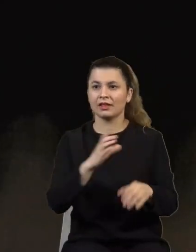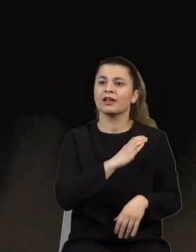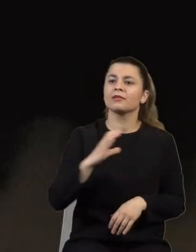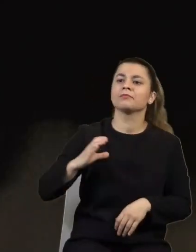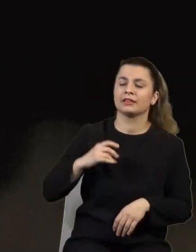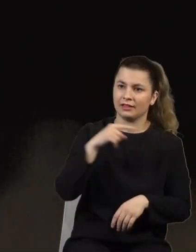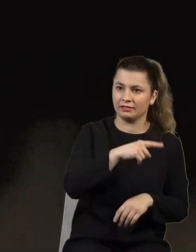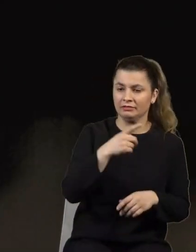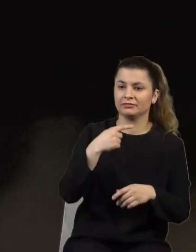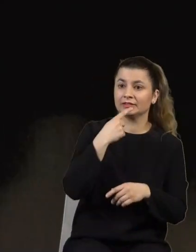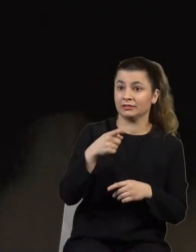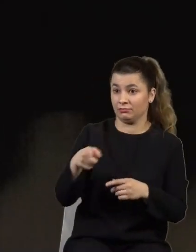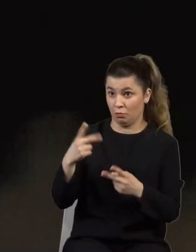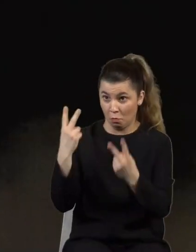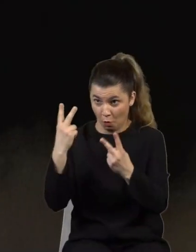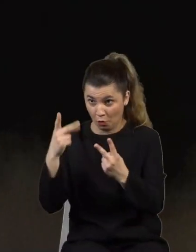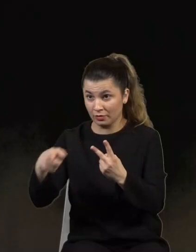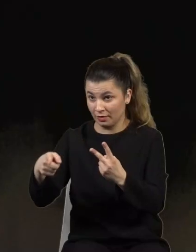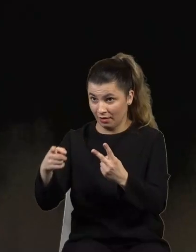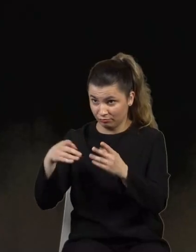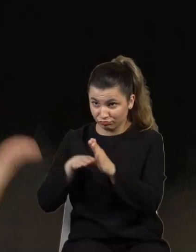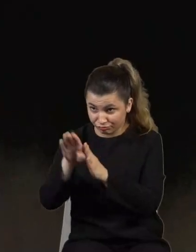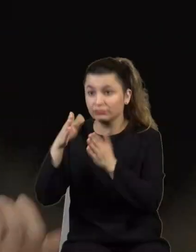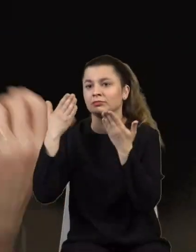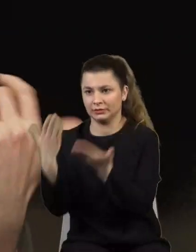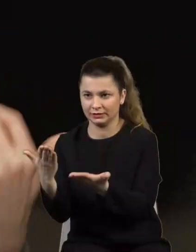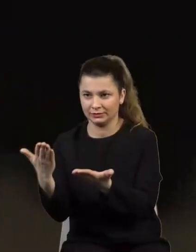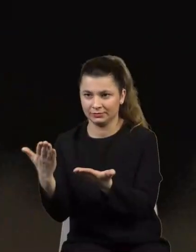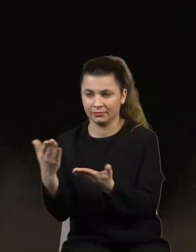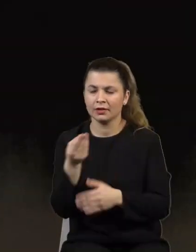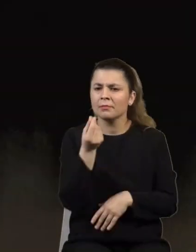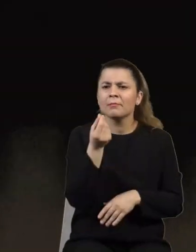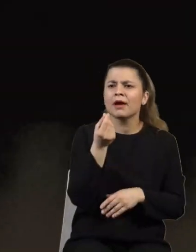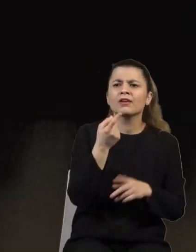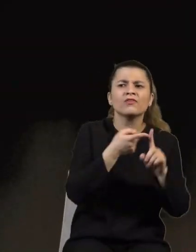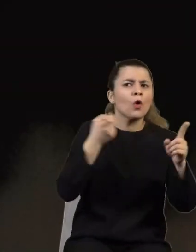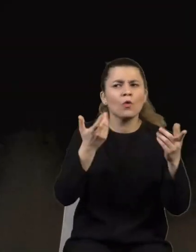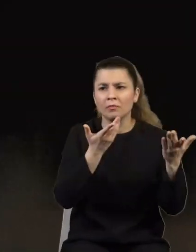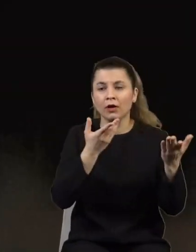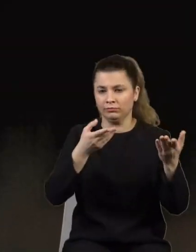blending facilities, which we learned to use thanks to the Jasper's help, by the way.